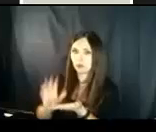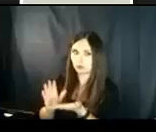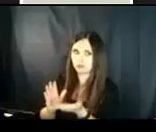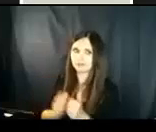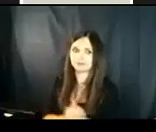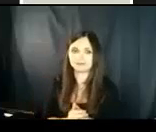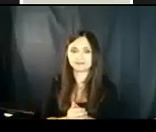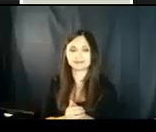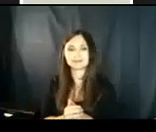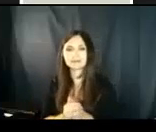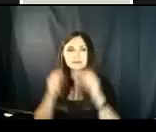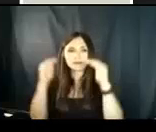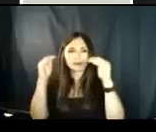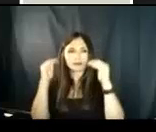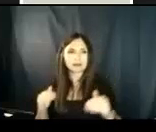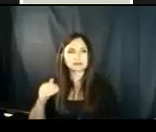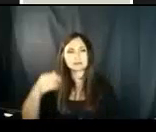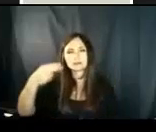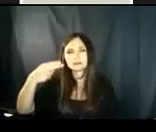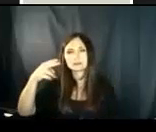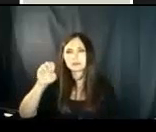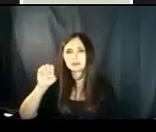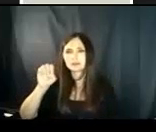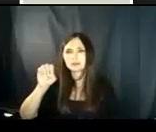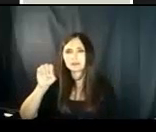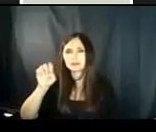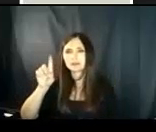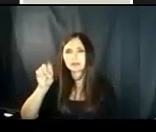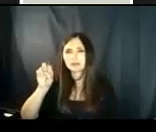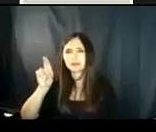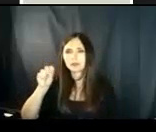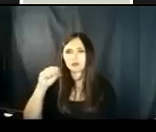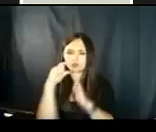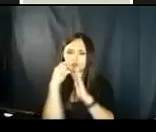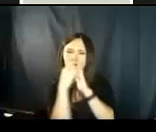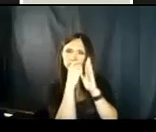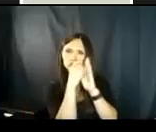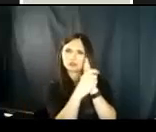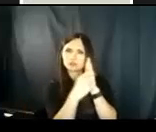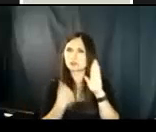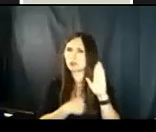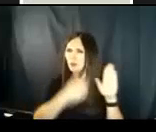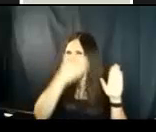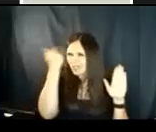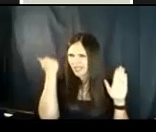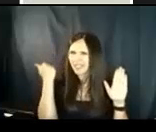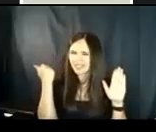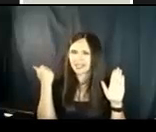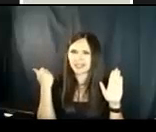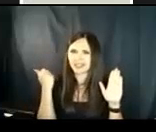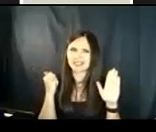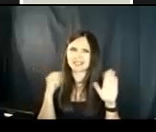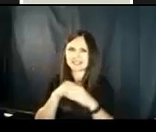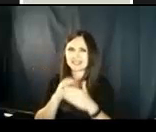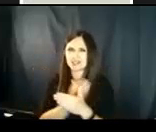The next one is headers. And so one of the things that I see a lot sometimes is we forget about headers in our content